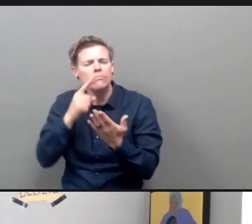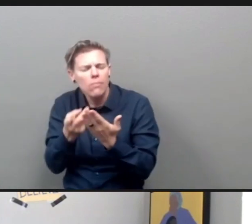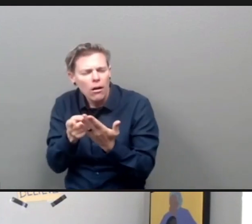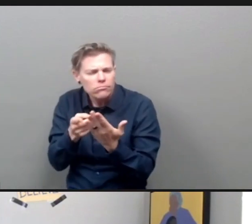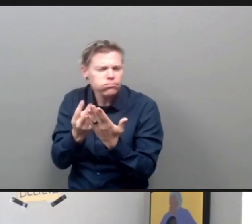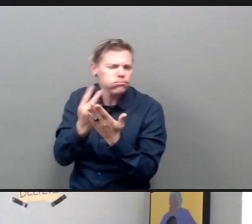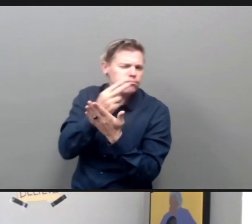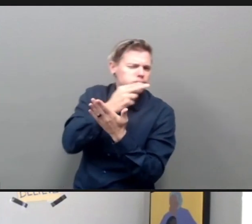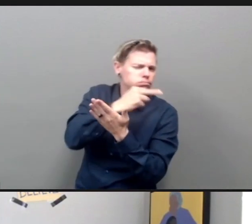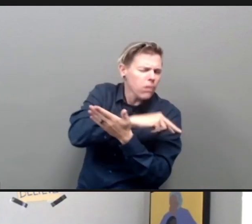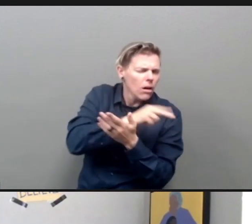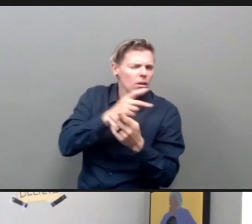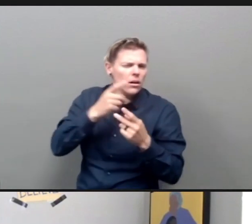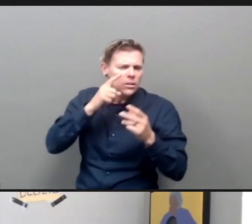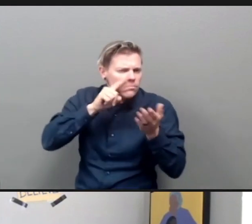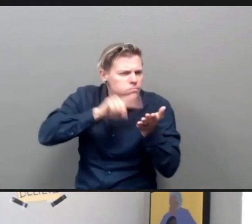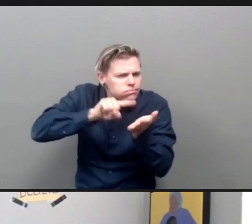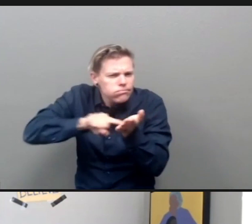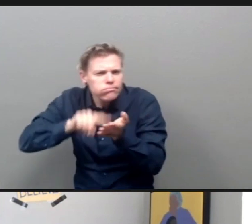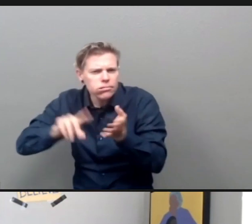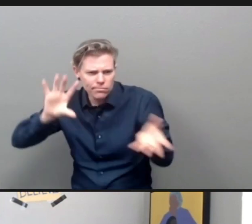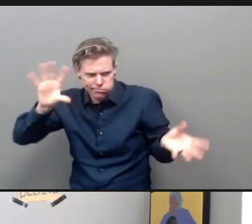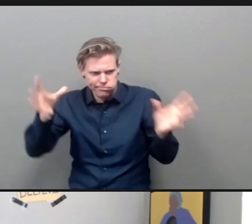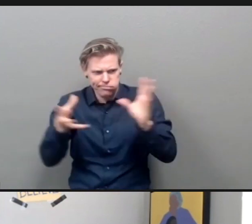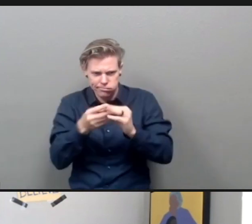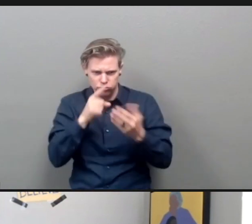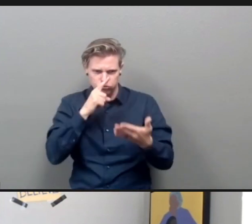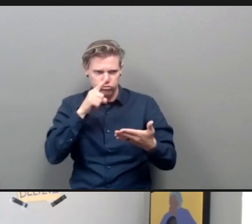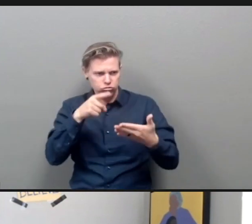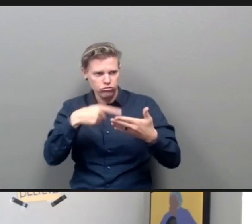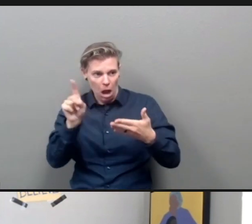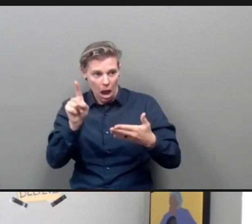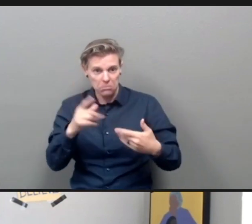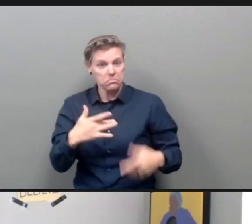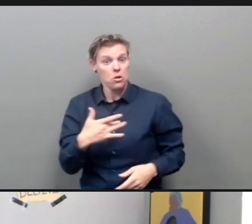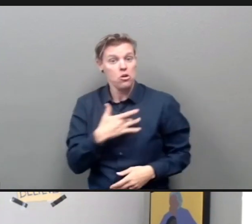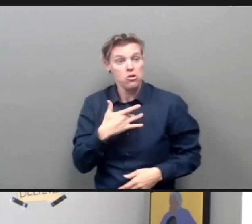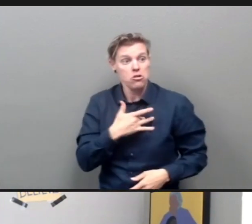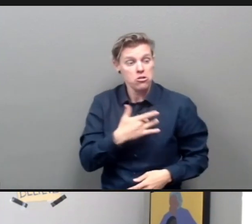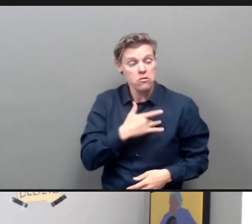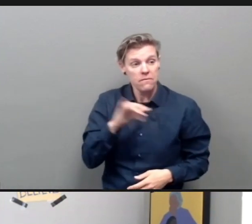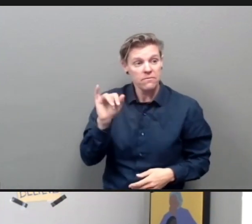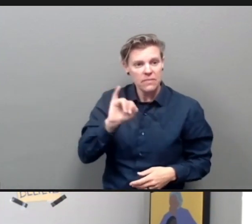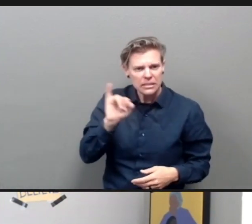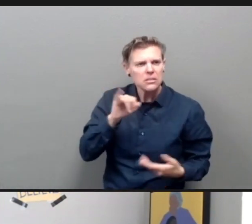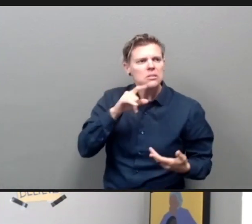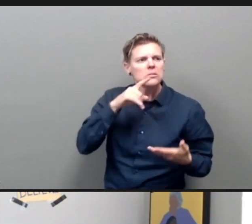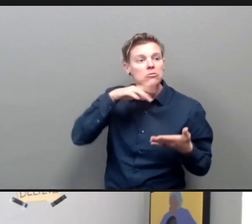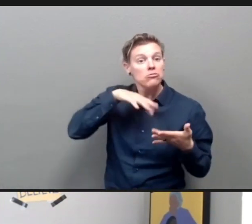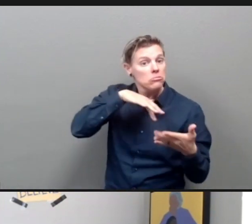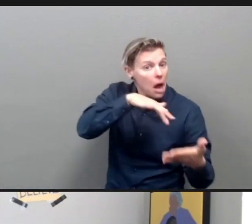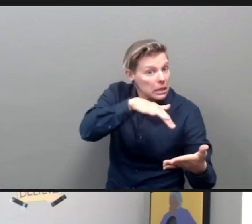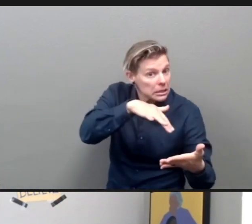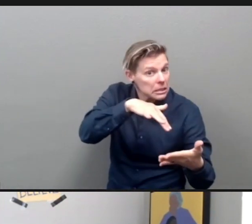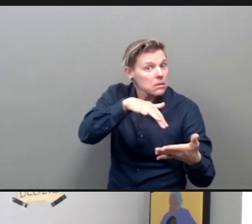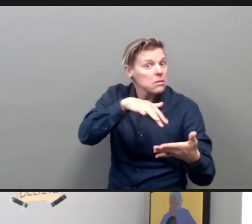was taken was sound. And so that kind of gets to the point you're making. Yeah, they did review risk benefit. They looked at,